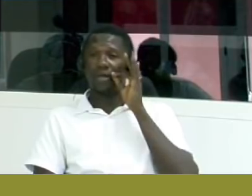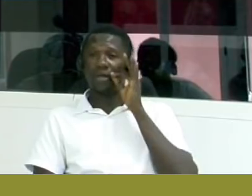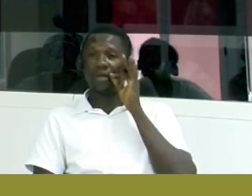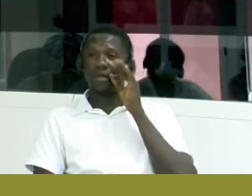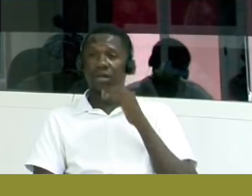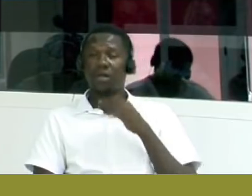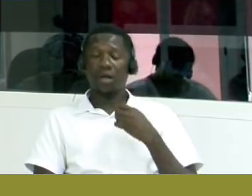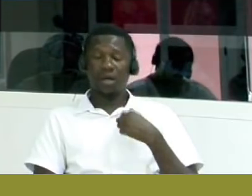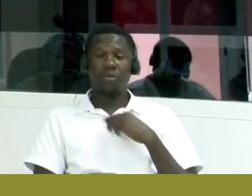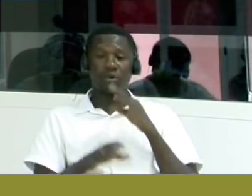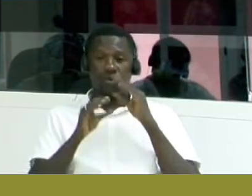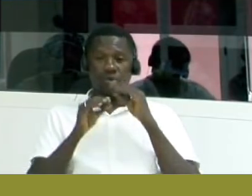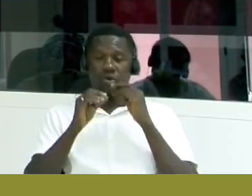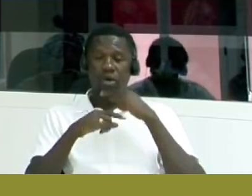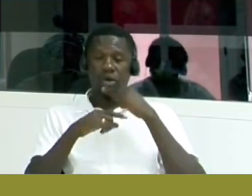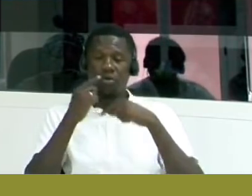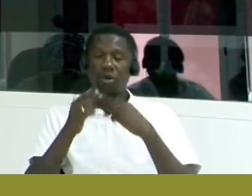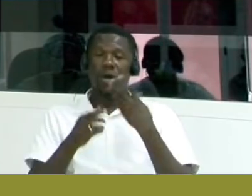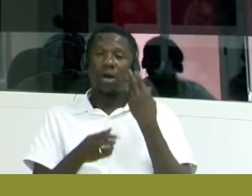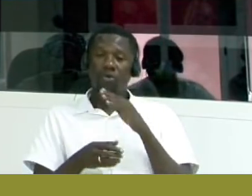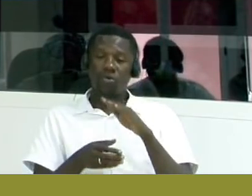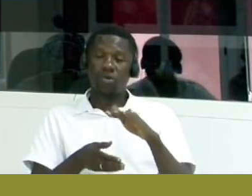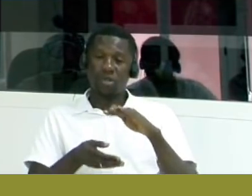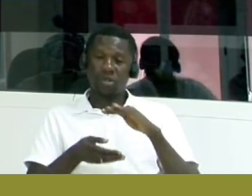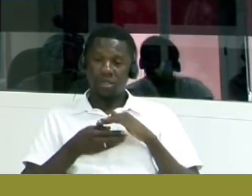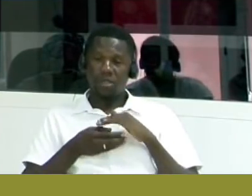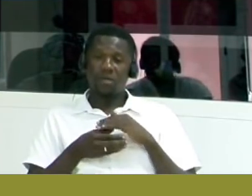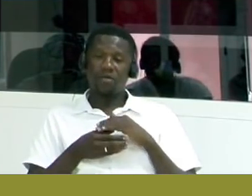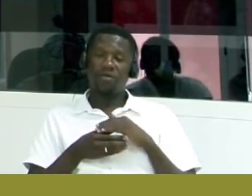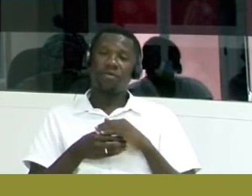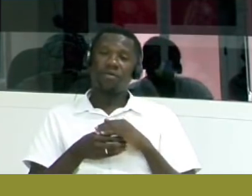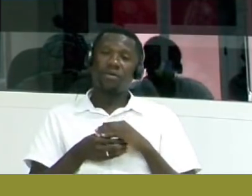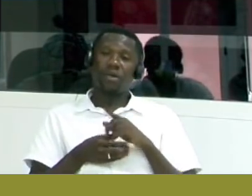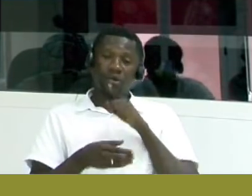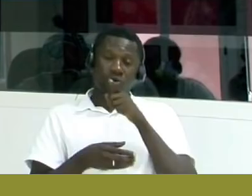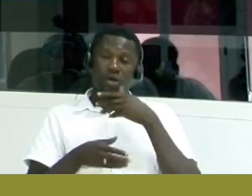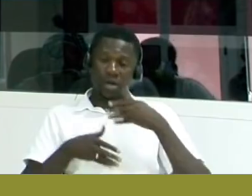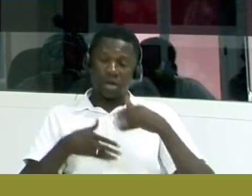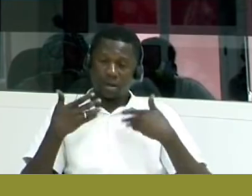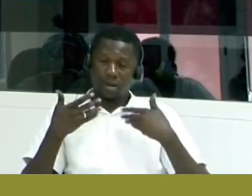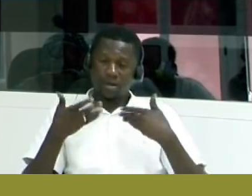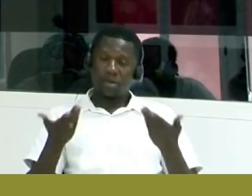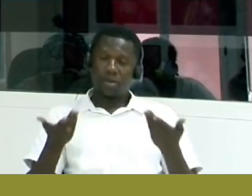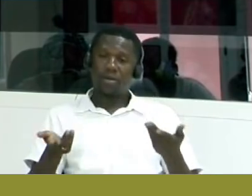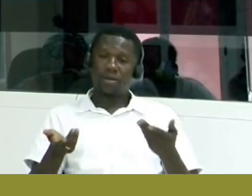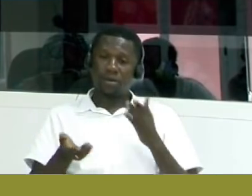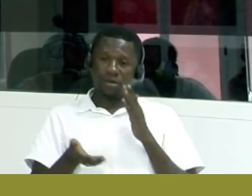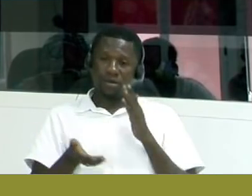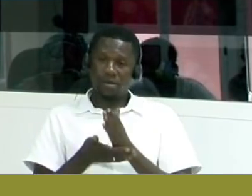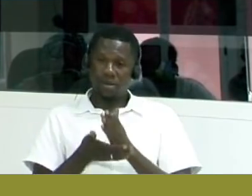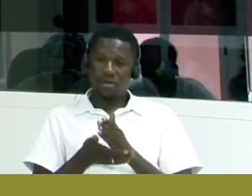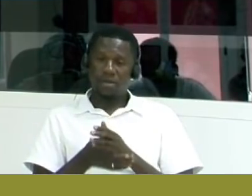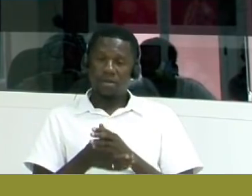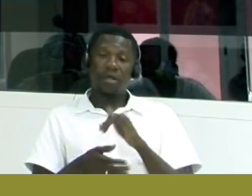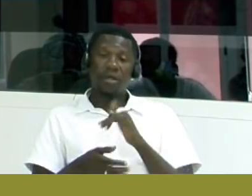am talking about how you received it. You were happy, weren't you? Well, happy is